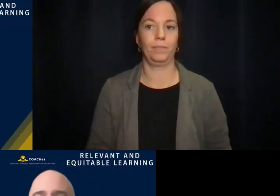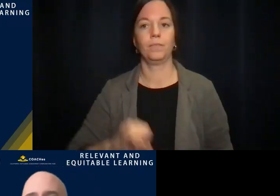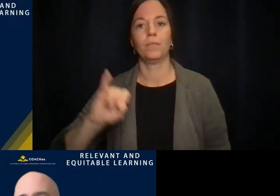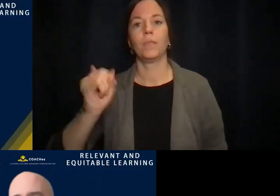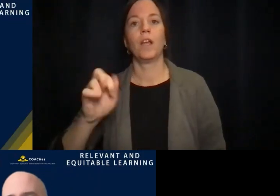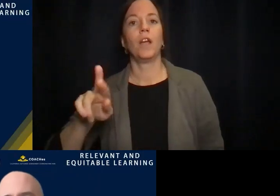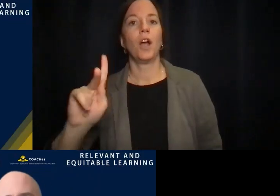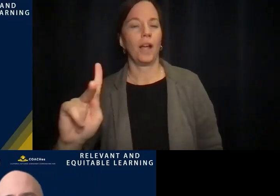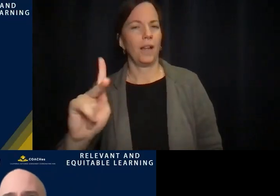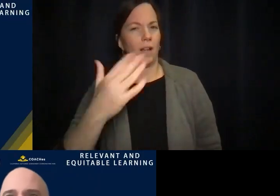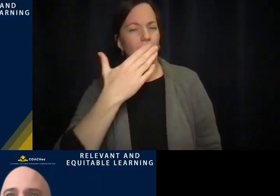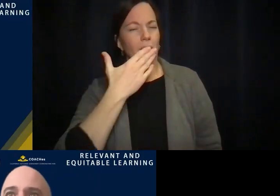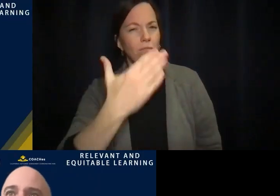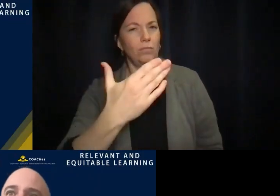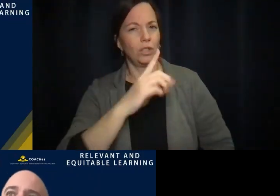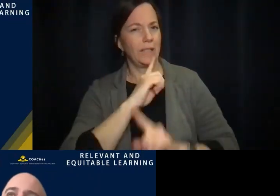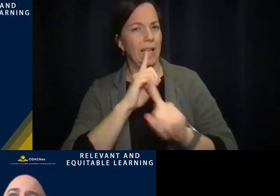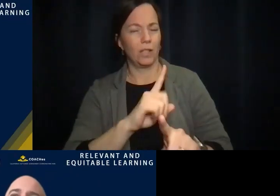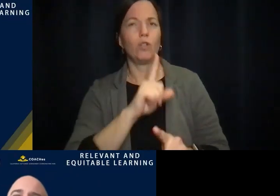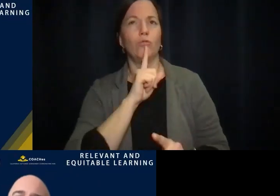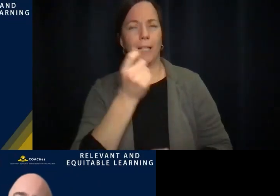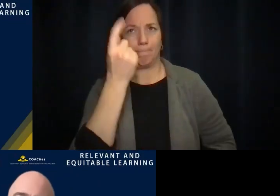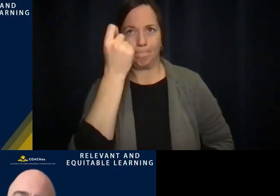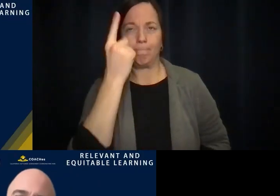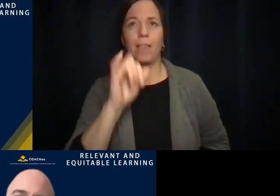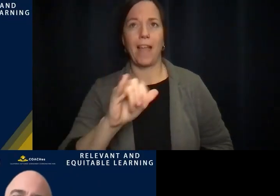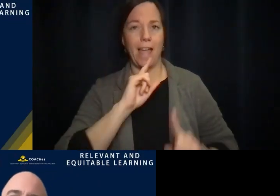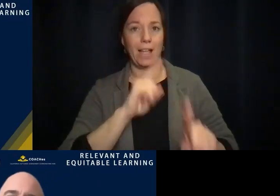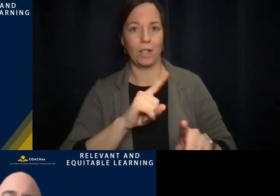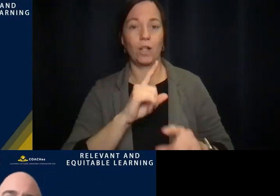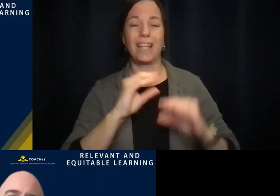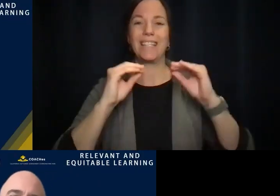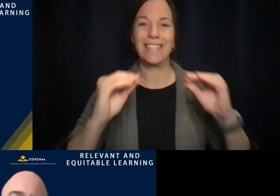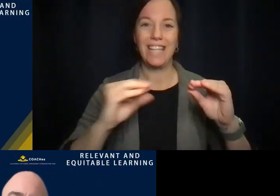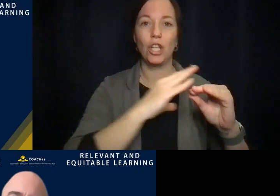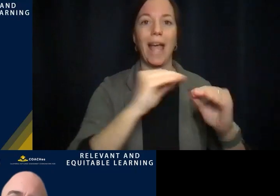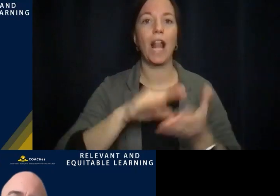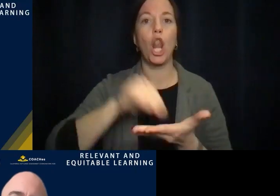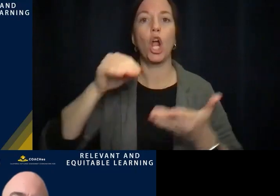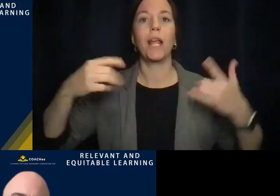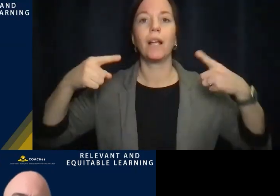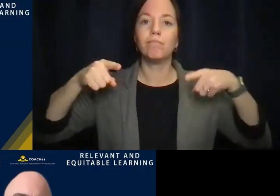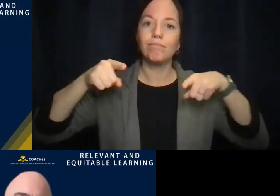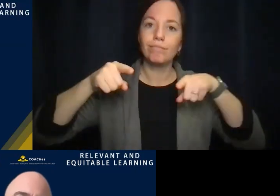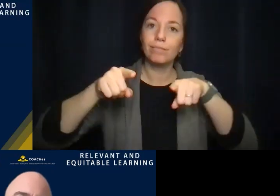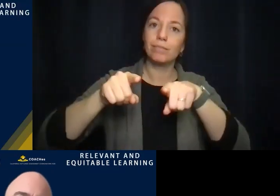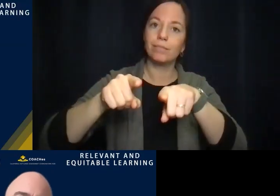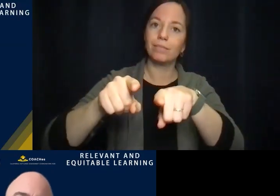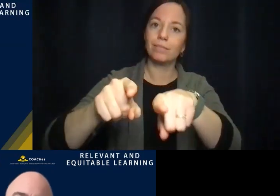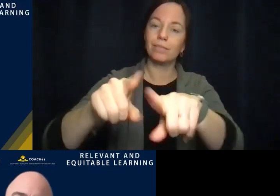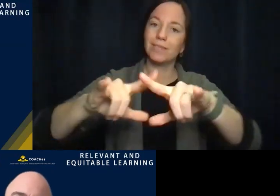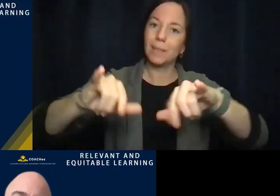That's a very insightful answer. It's very true. It's teaching and learning in tandem. And we do need to be